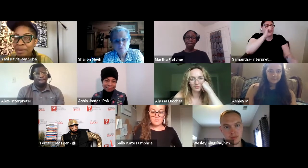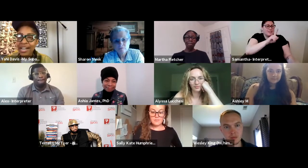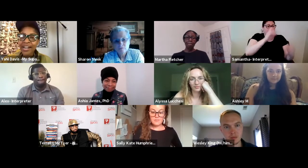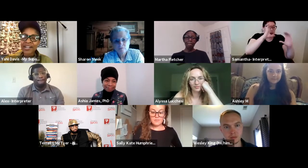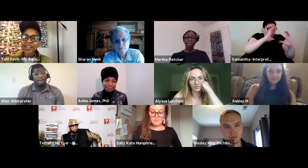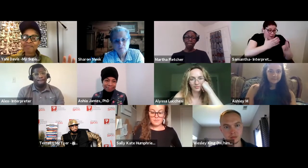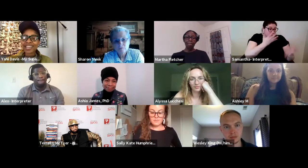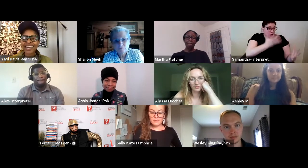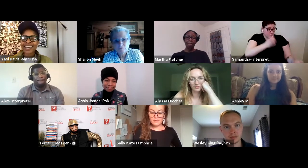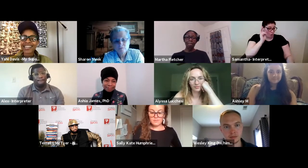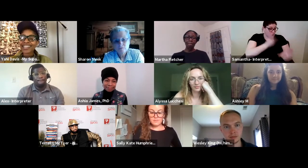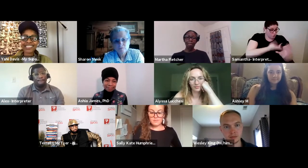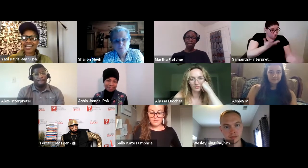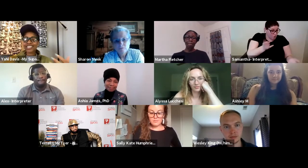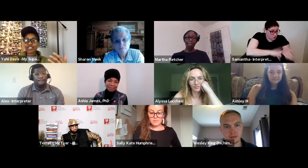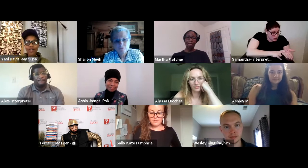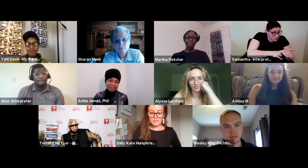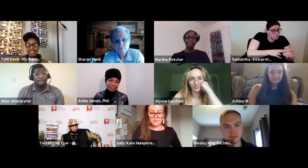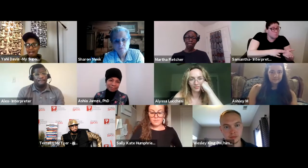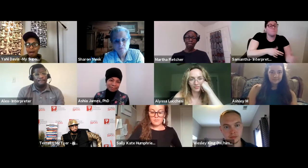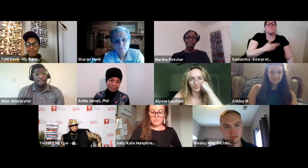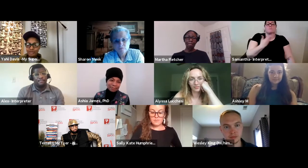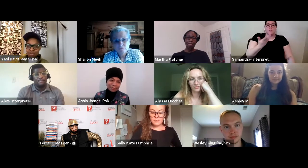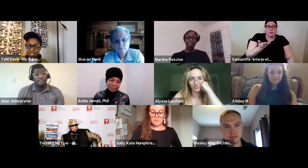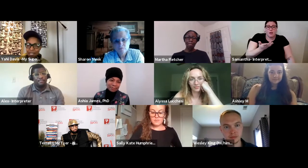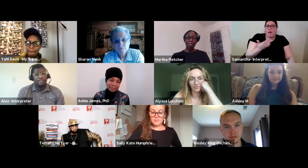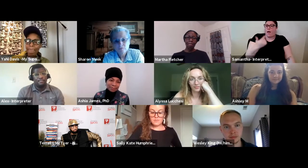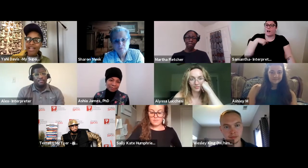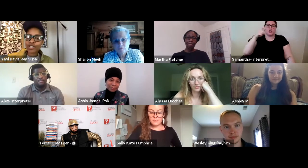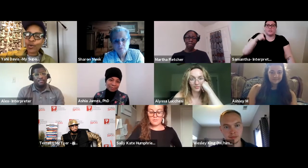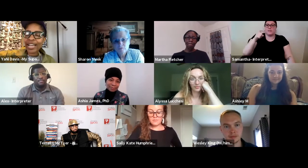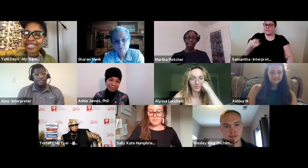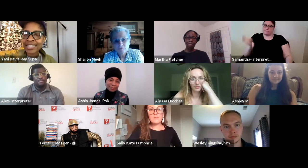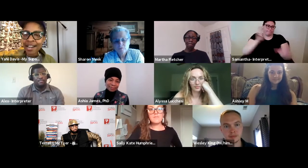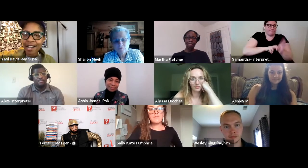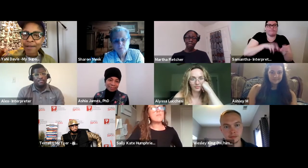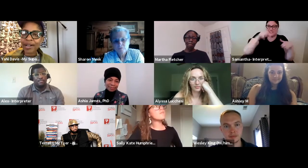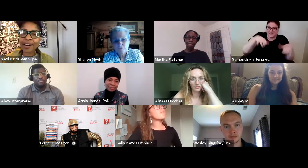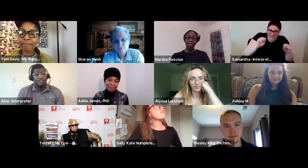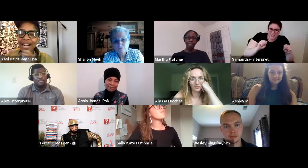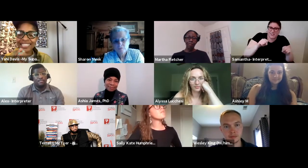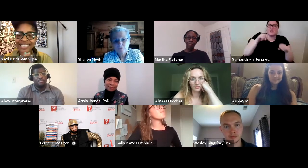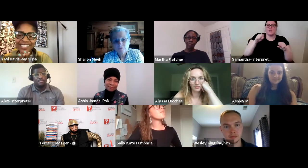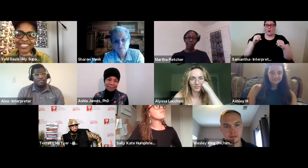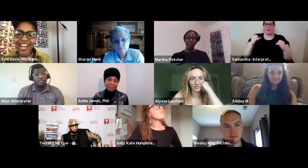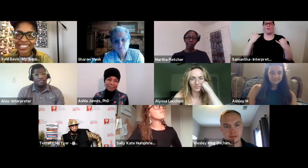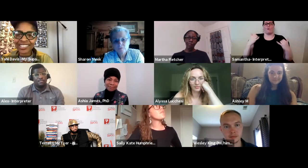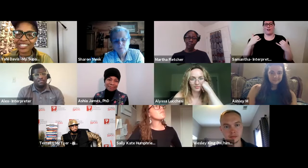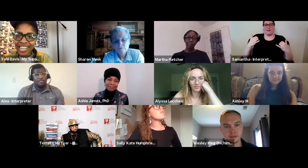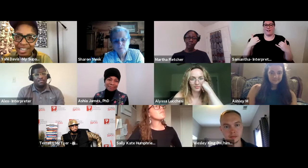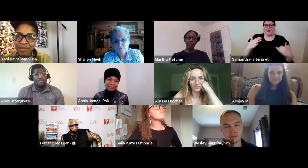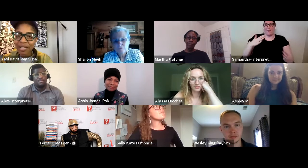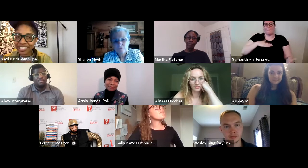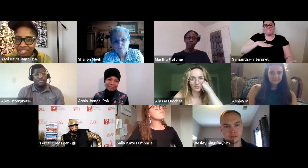up? And I just had to jump at the opportunity. And so at this time, my dear